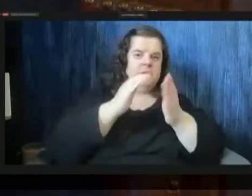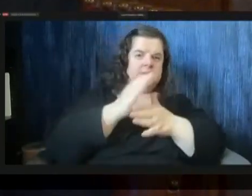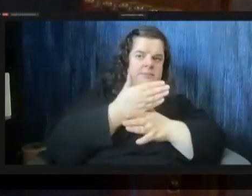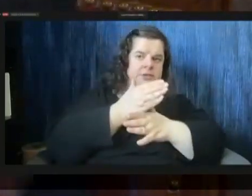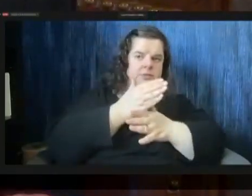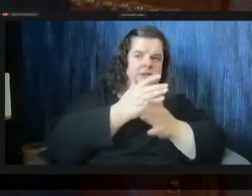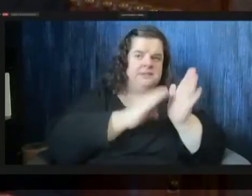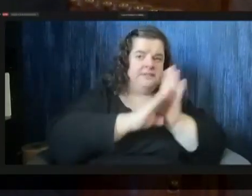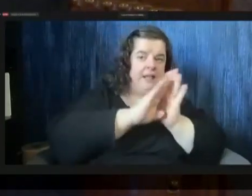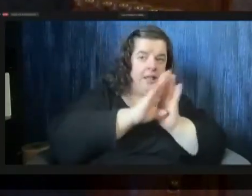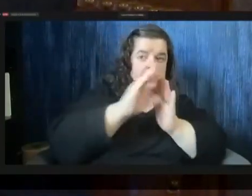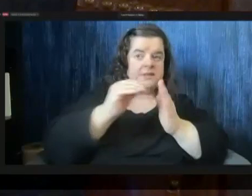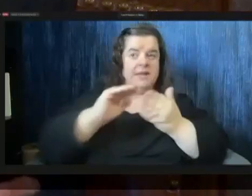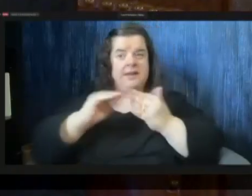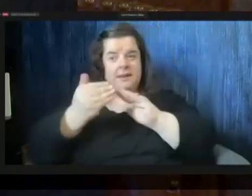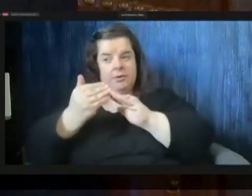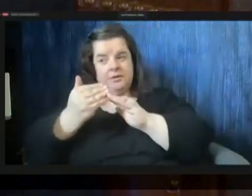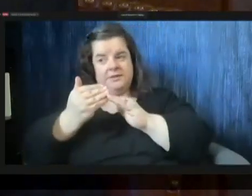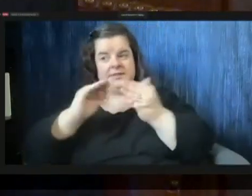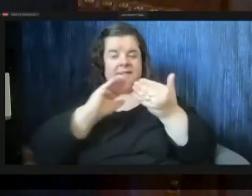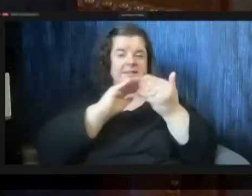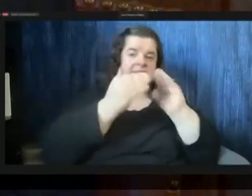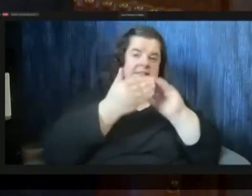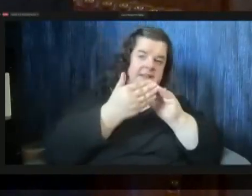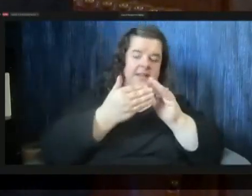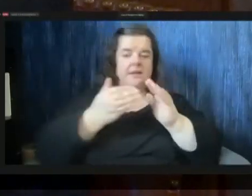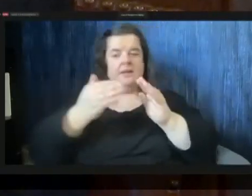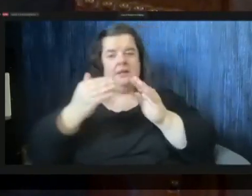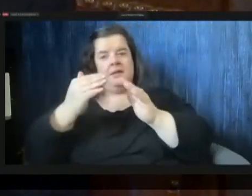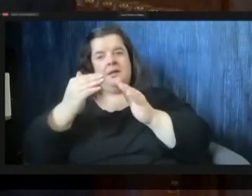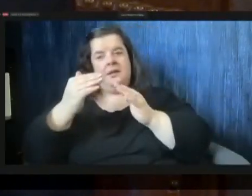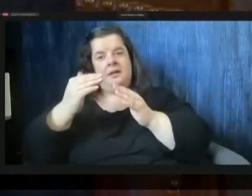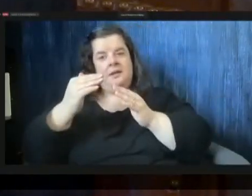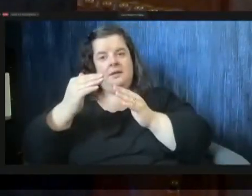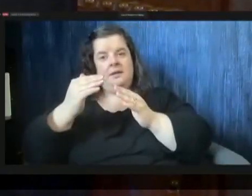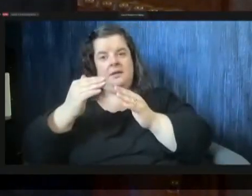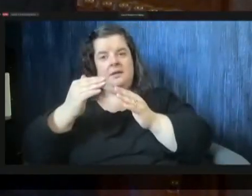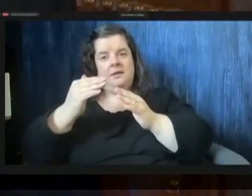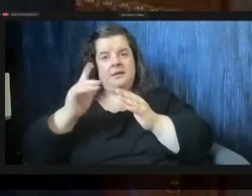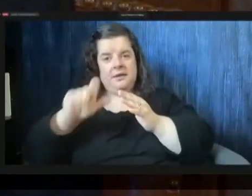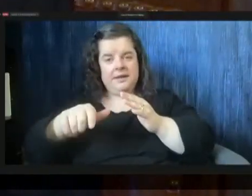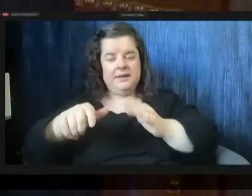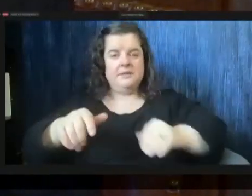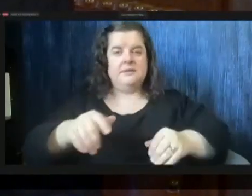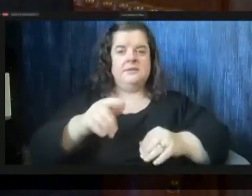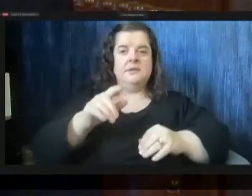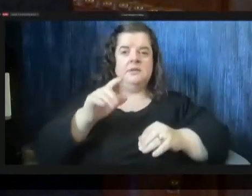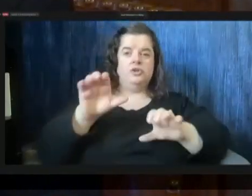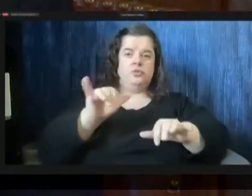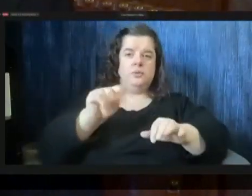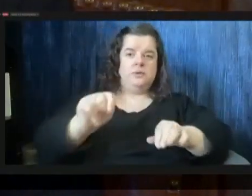and the city and neighborhoods, and like community input. I understand the need to do that, but